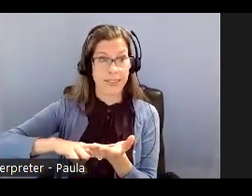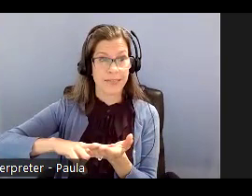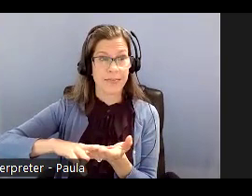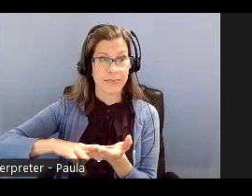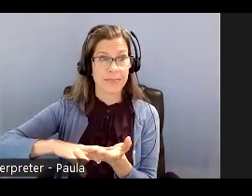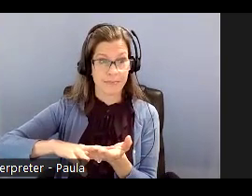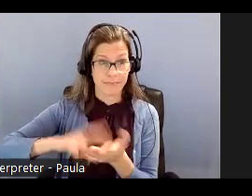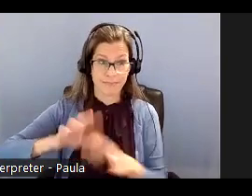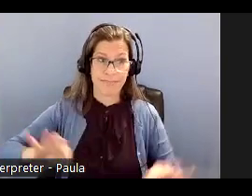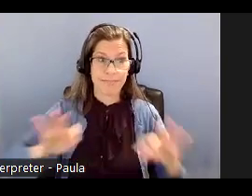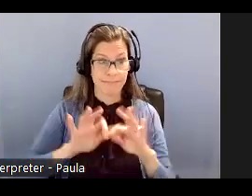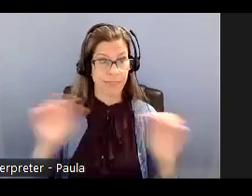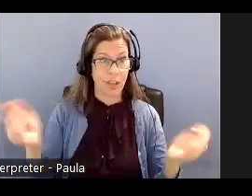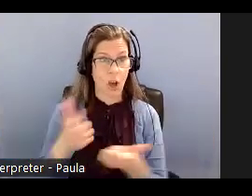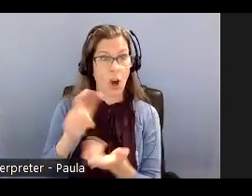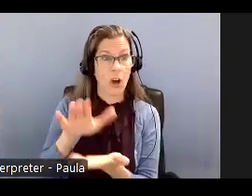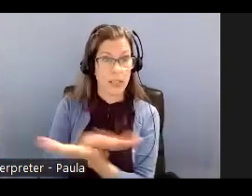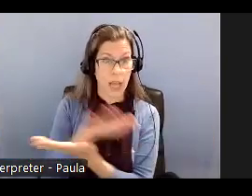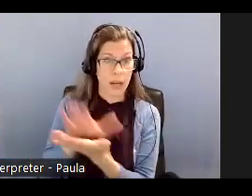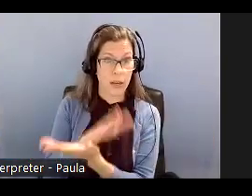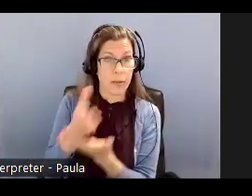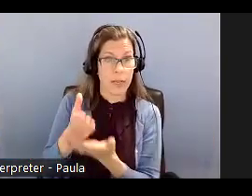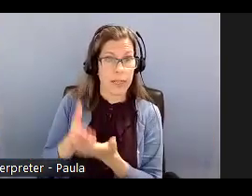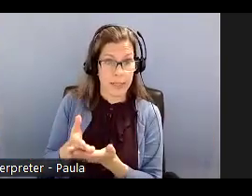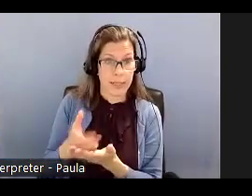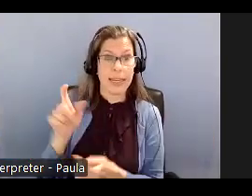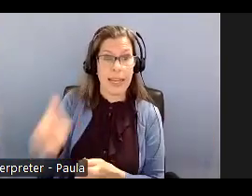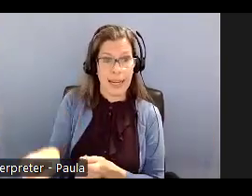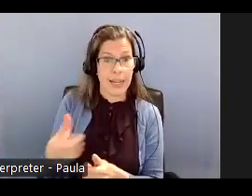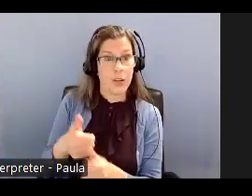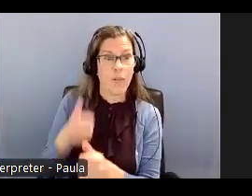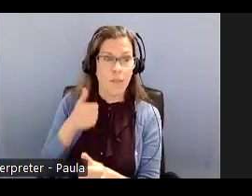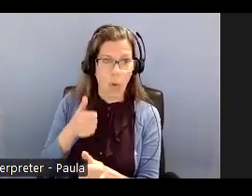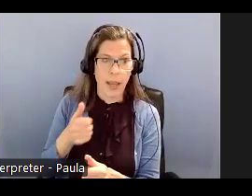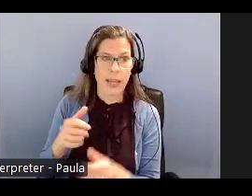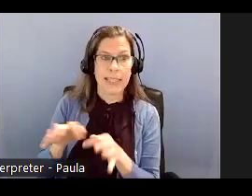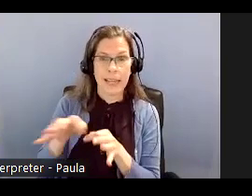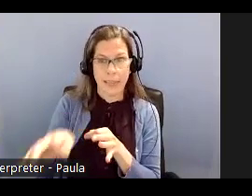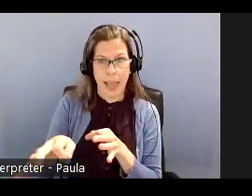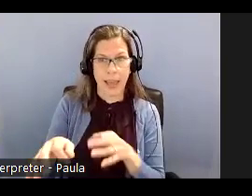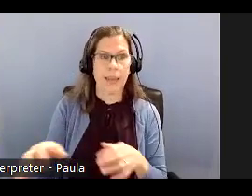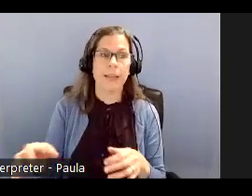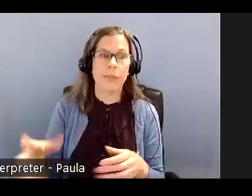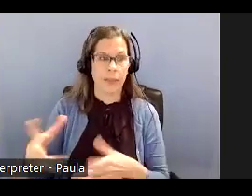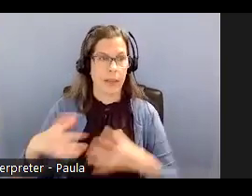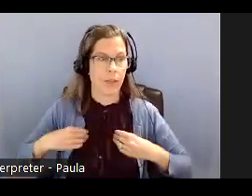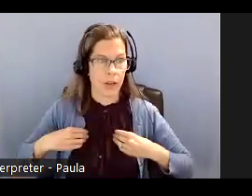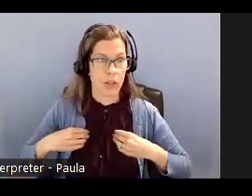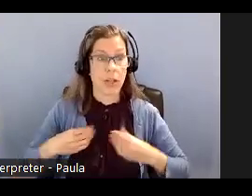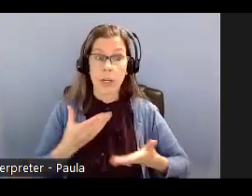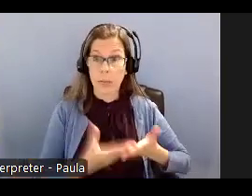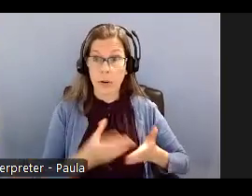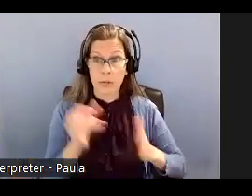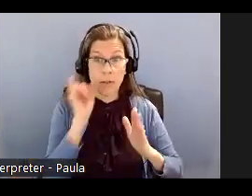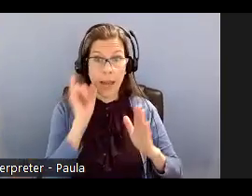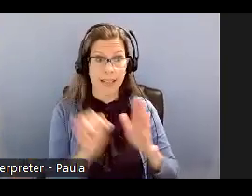be sure they have all documents needed to avoid a delay in getting coverage. Proof of identity may include a